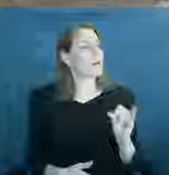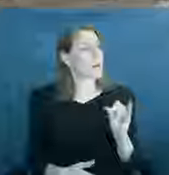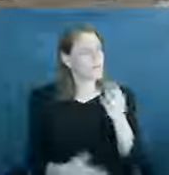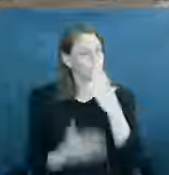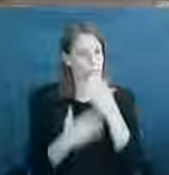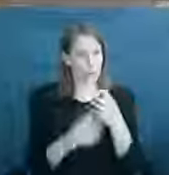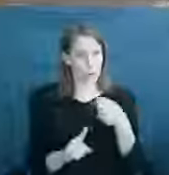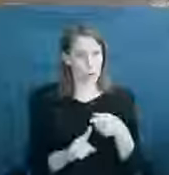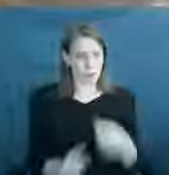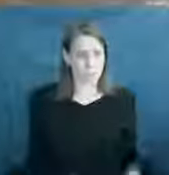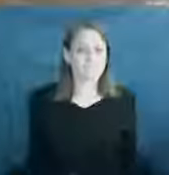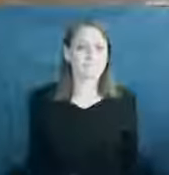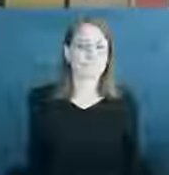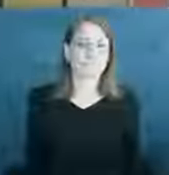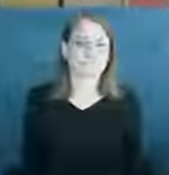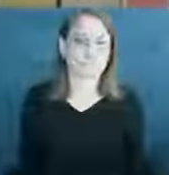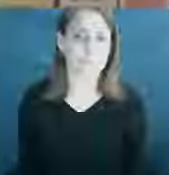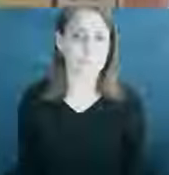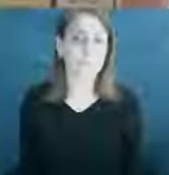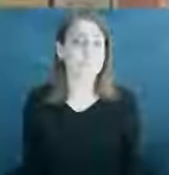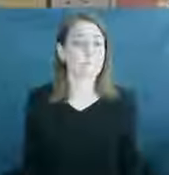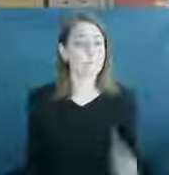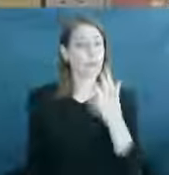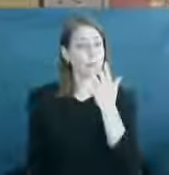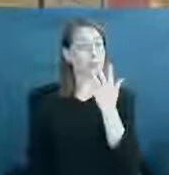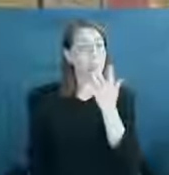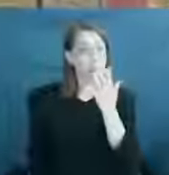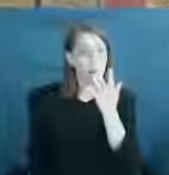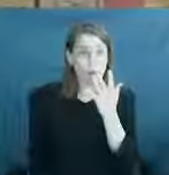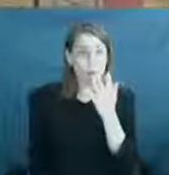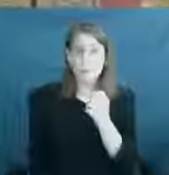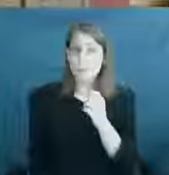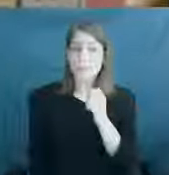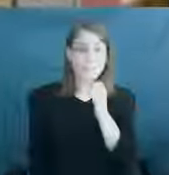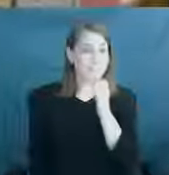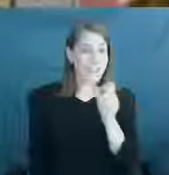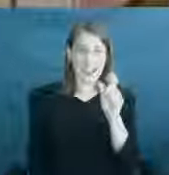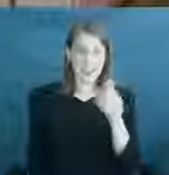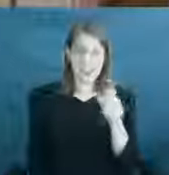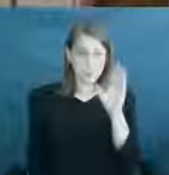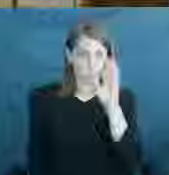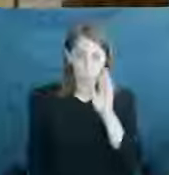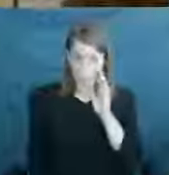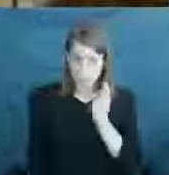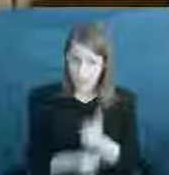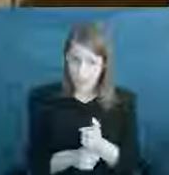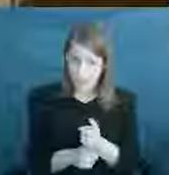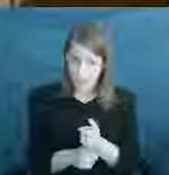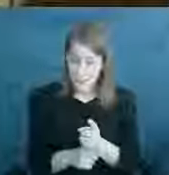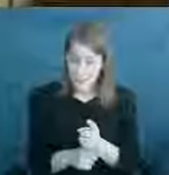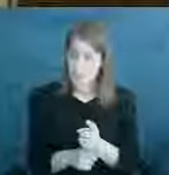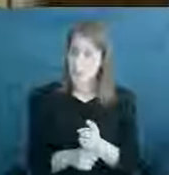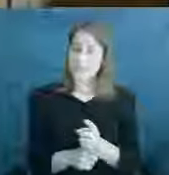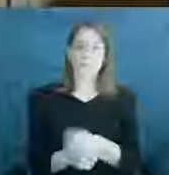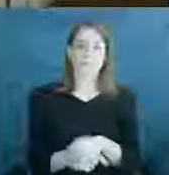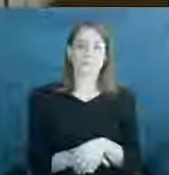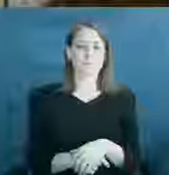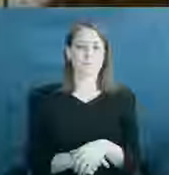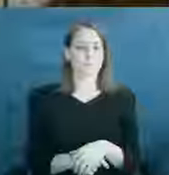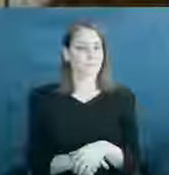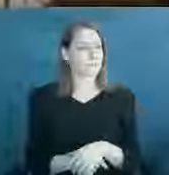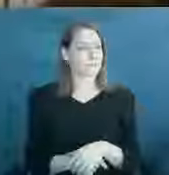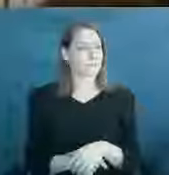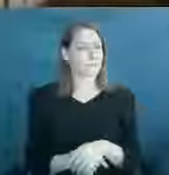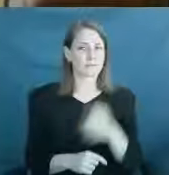want to buy it. Very famous. If we can put food colouring in it. Well, he's raised a very good point. The colour of the chocolate needn't be